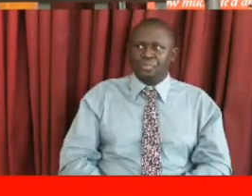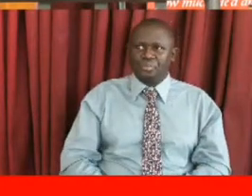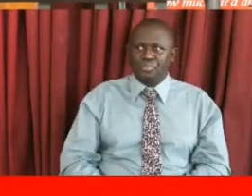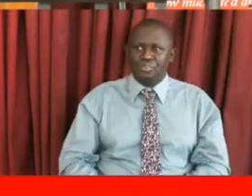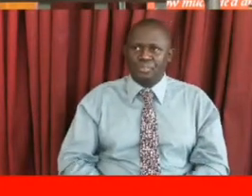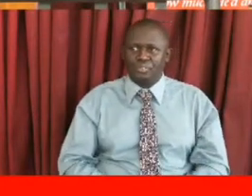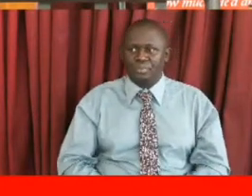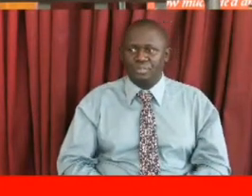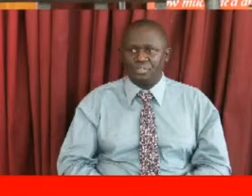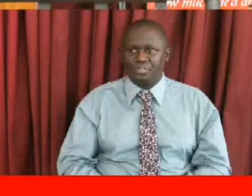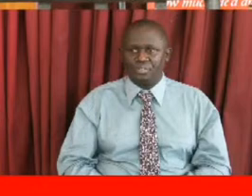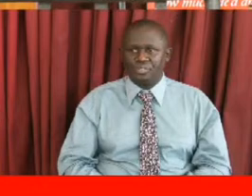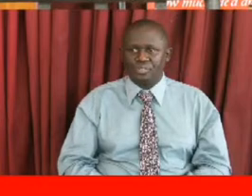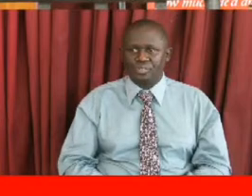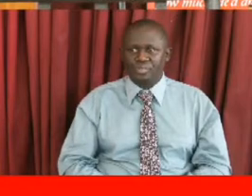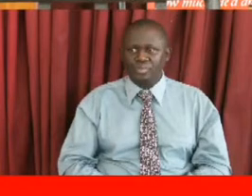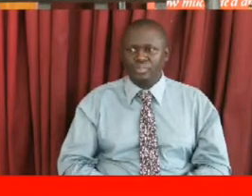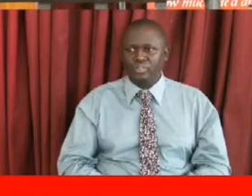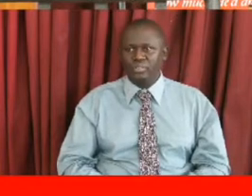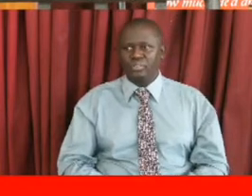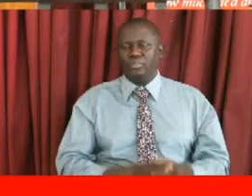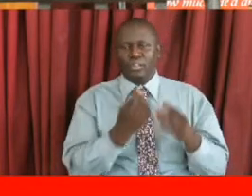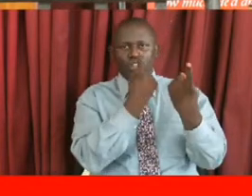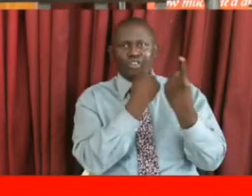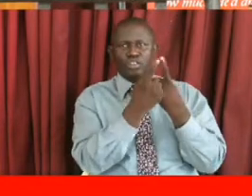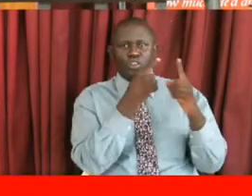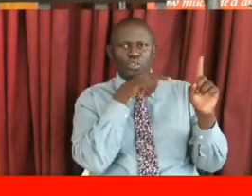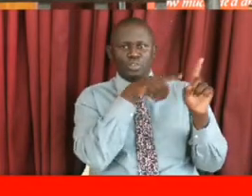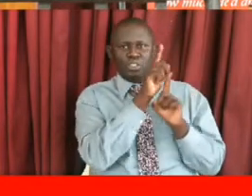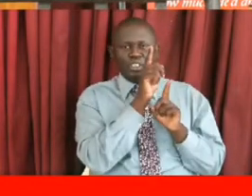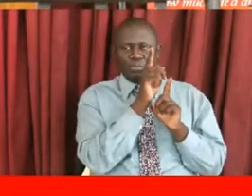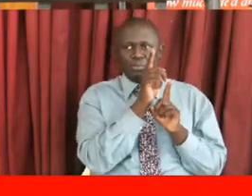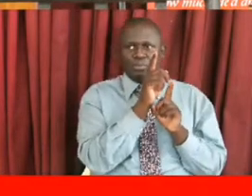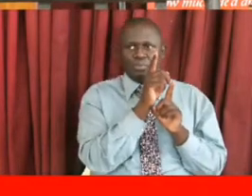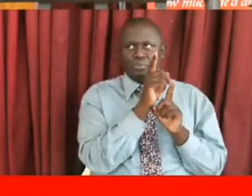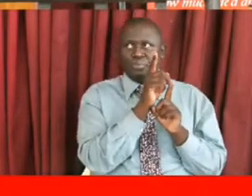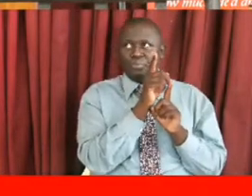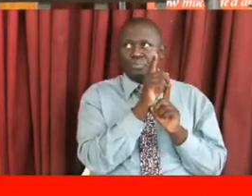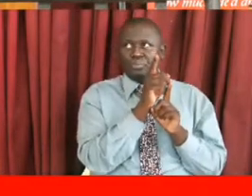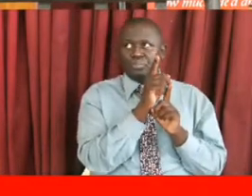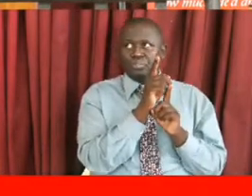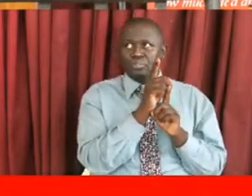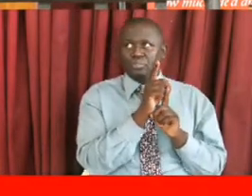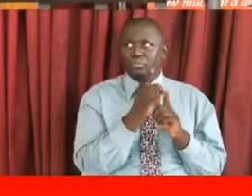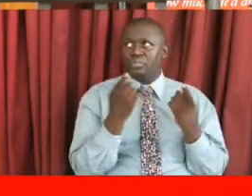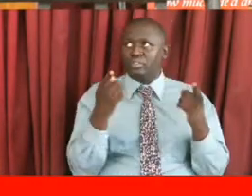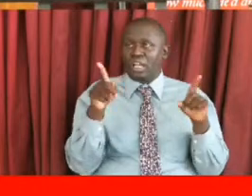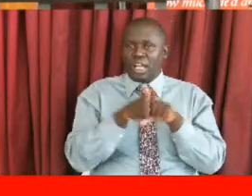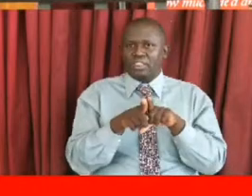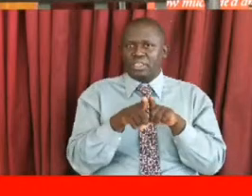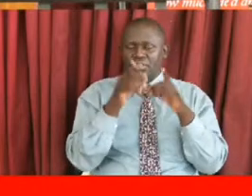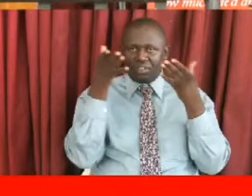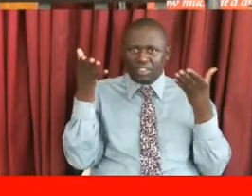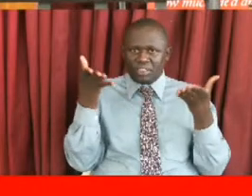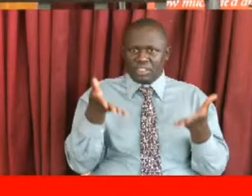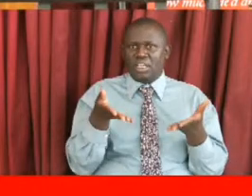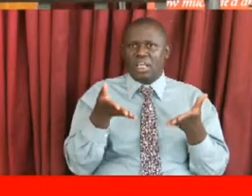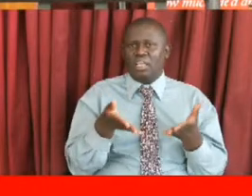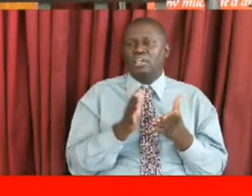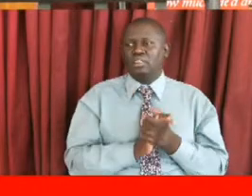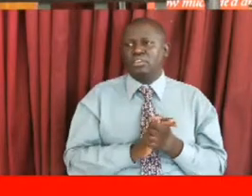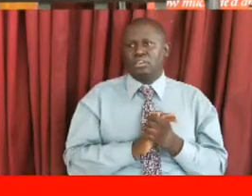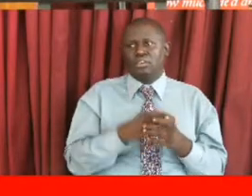presence amen talk to him like he's right next to you CU